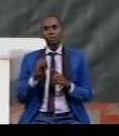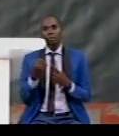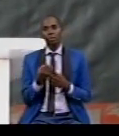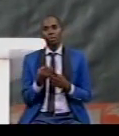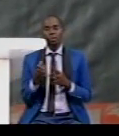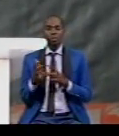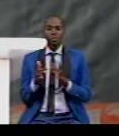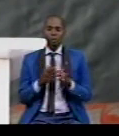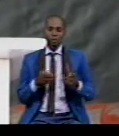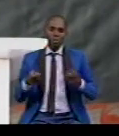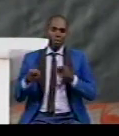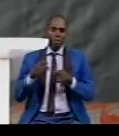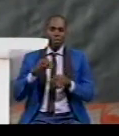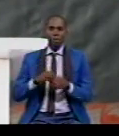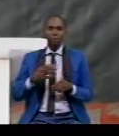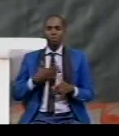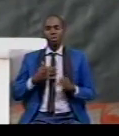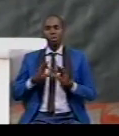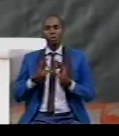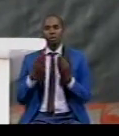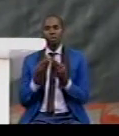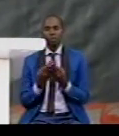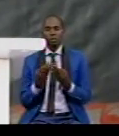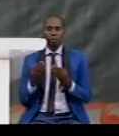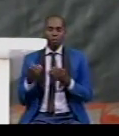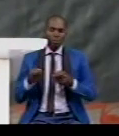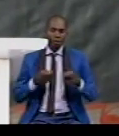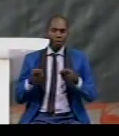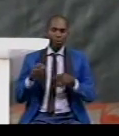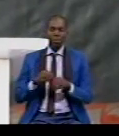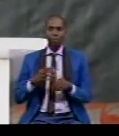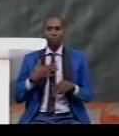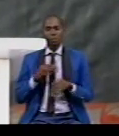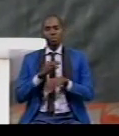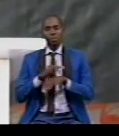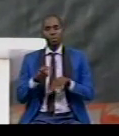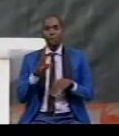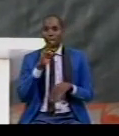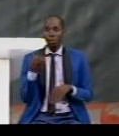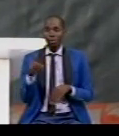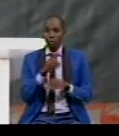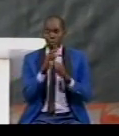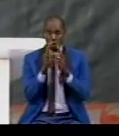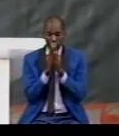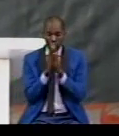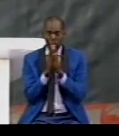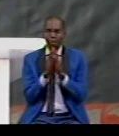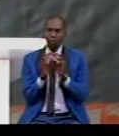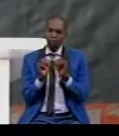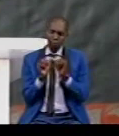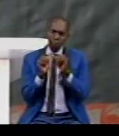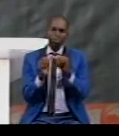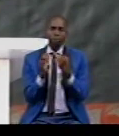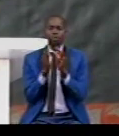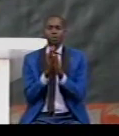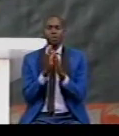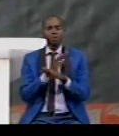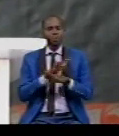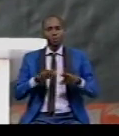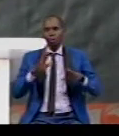my it's family, a new creature. Reign it's a new ministry, creation. Are you praying? Old keep on things praying, are passed don't away. Be tired,